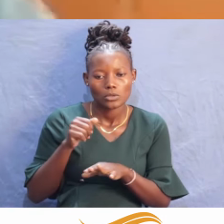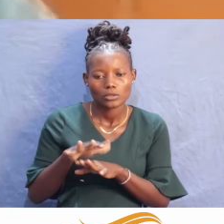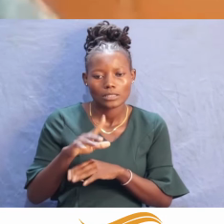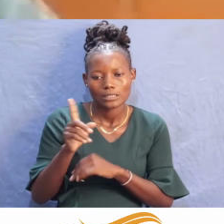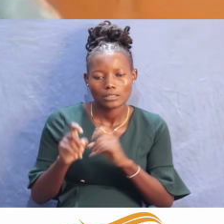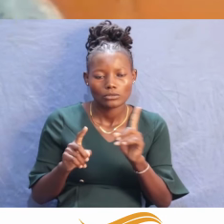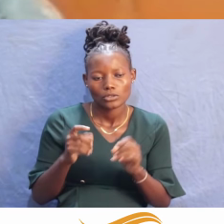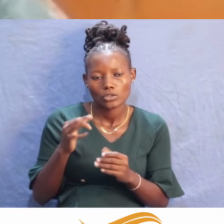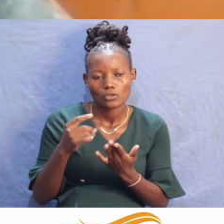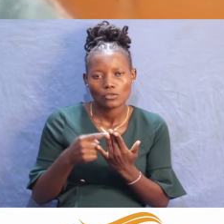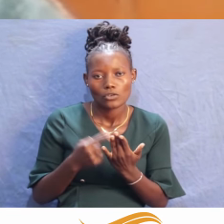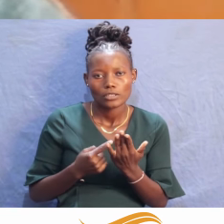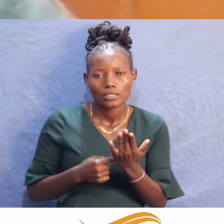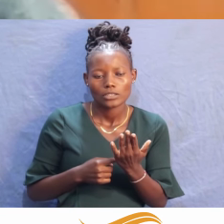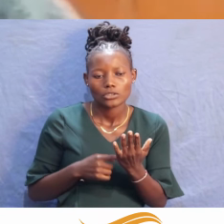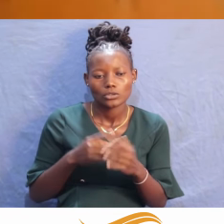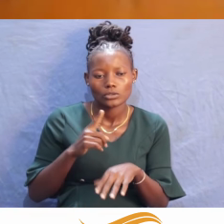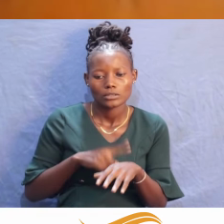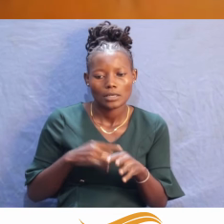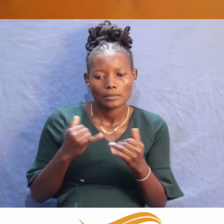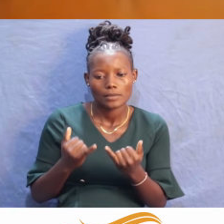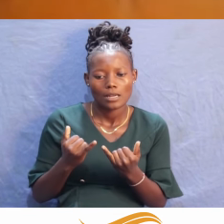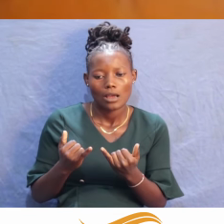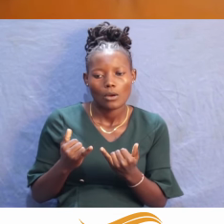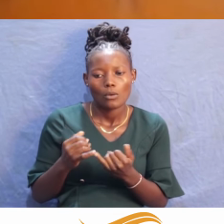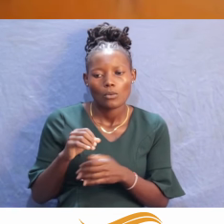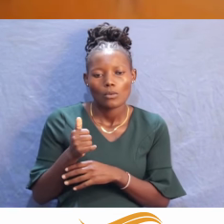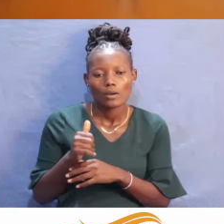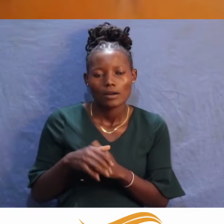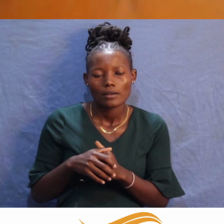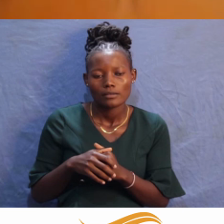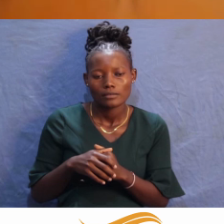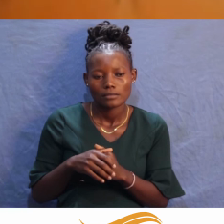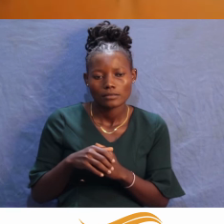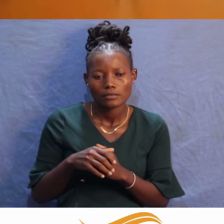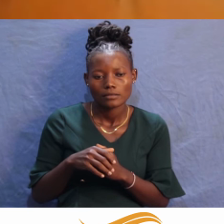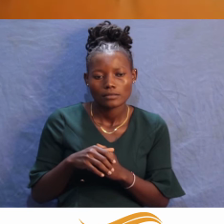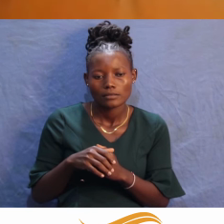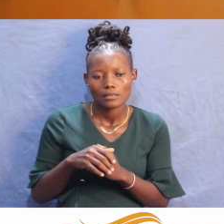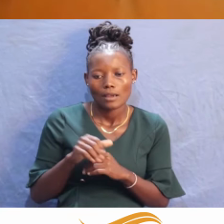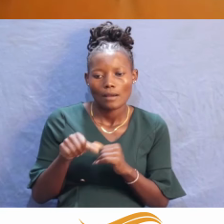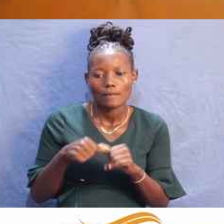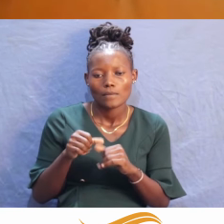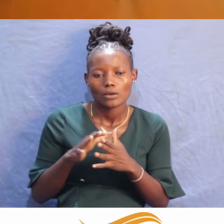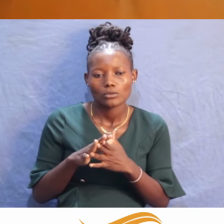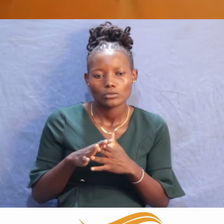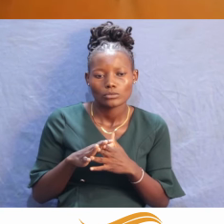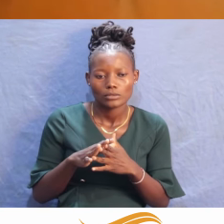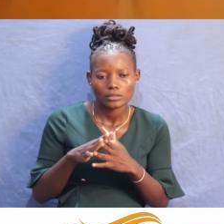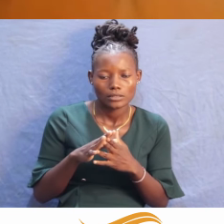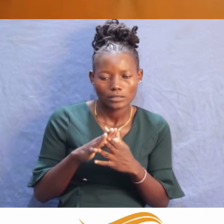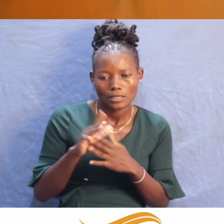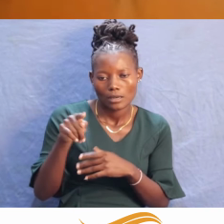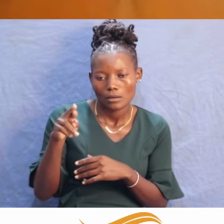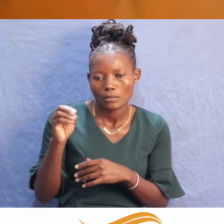discussion at this time. Is there any relation to body burning protein? Demir